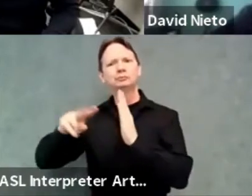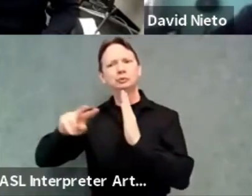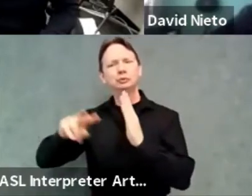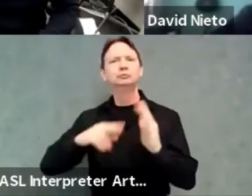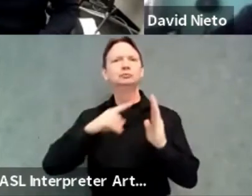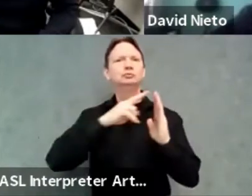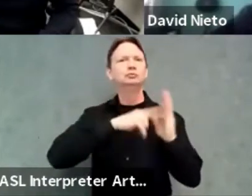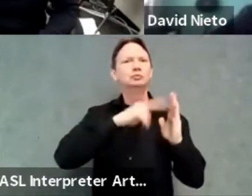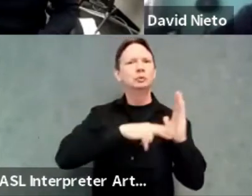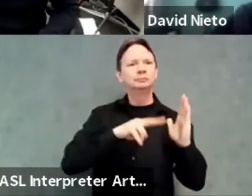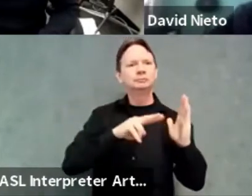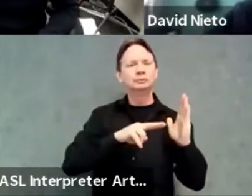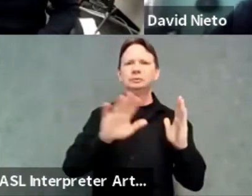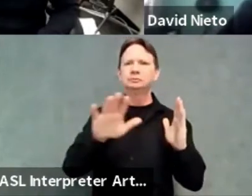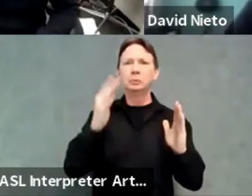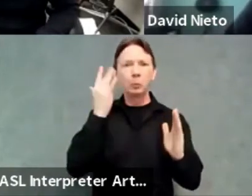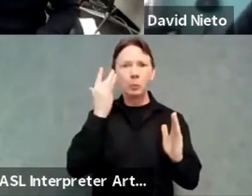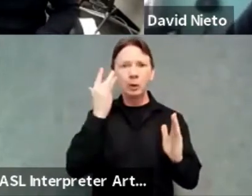time.